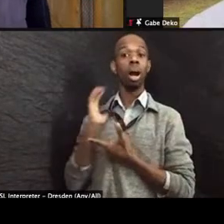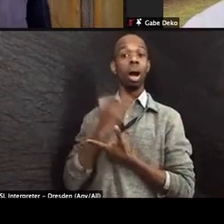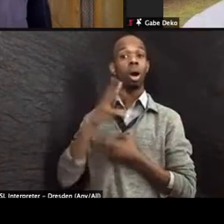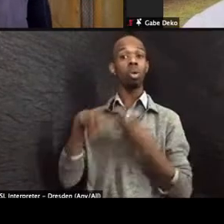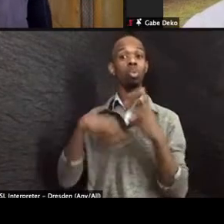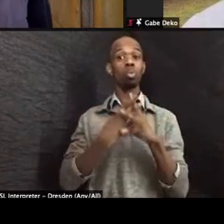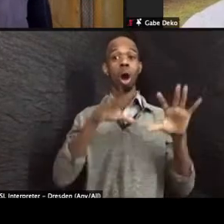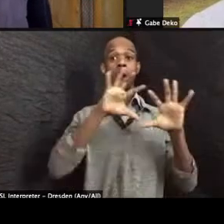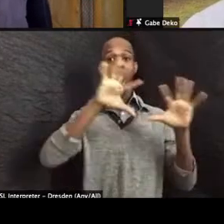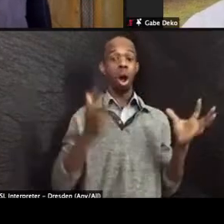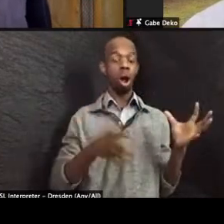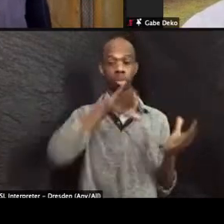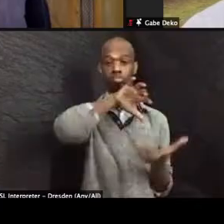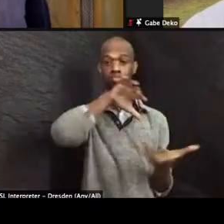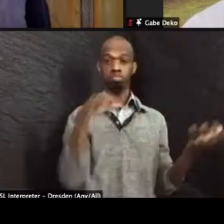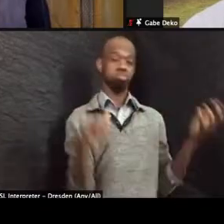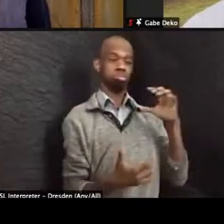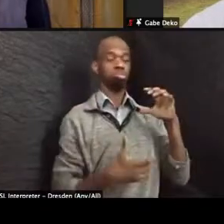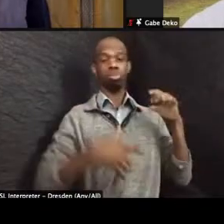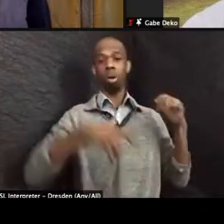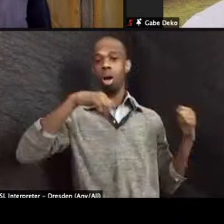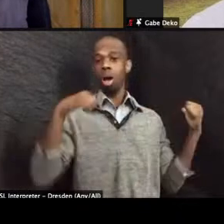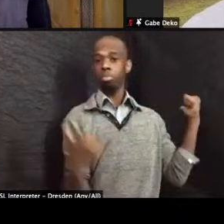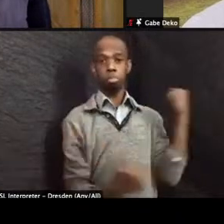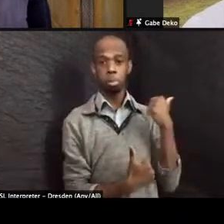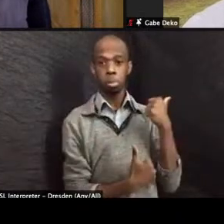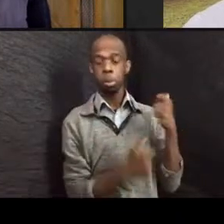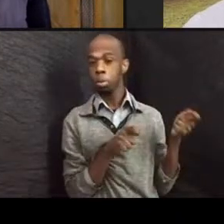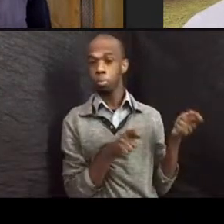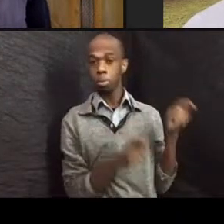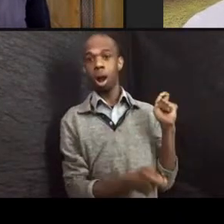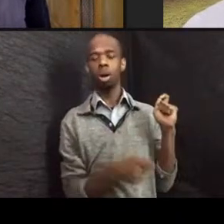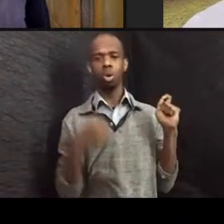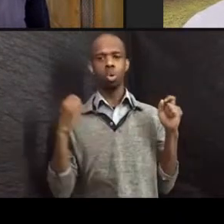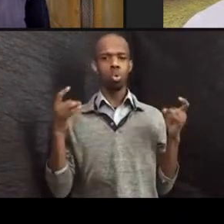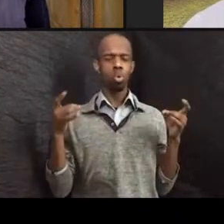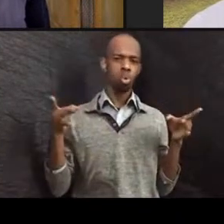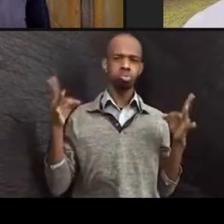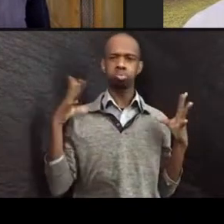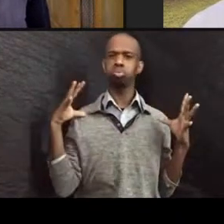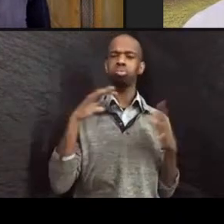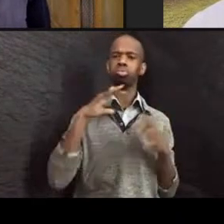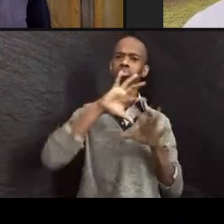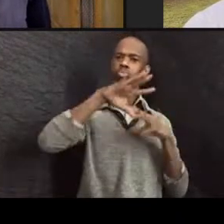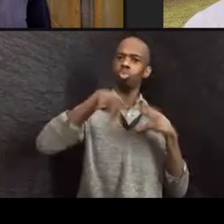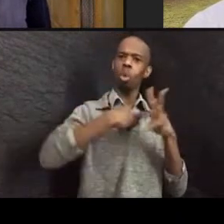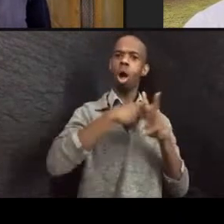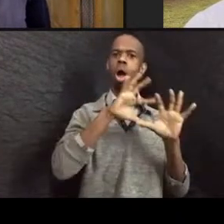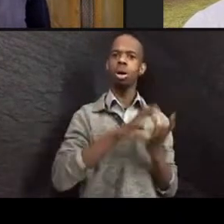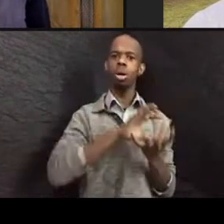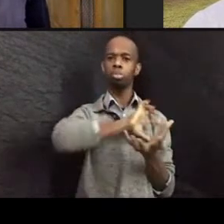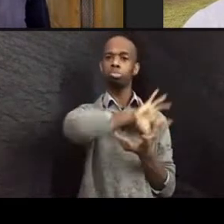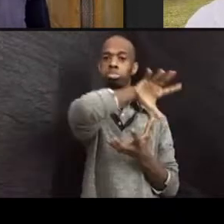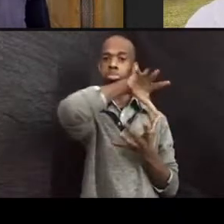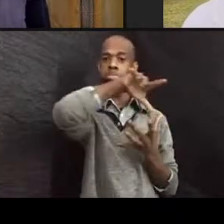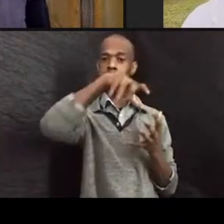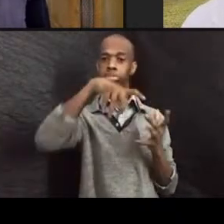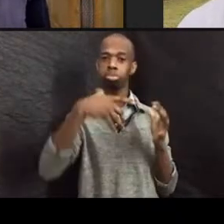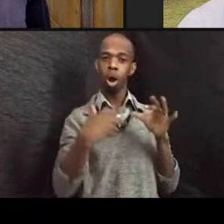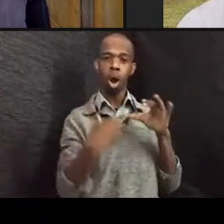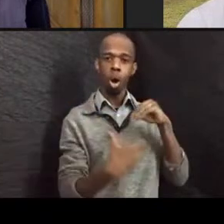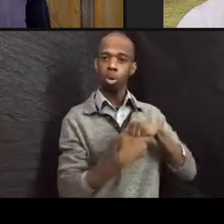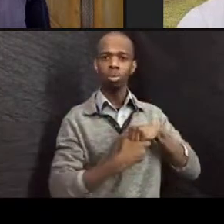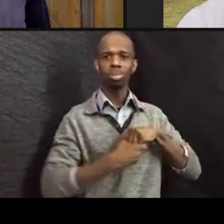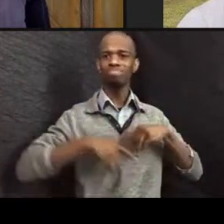after horrible events ensued nationally and globally, bringing attention yet again to the need